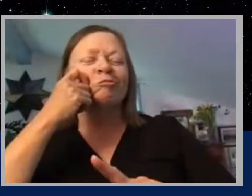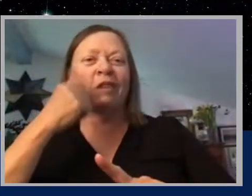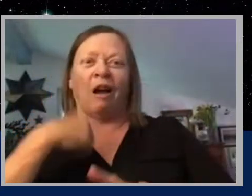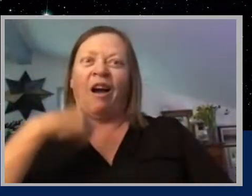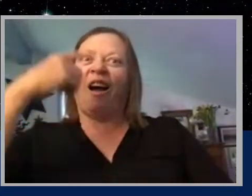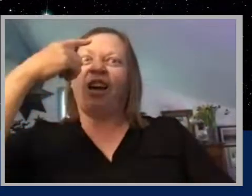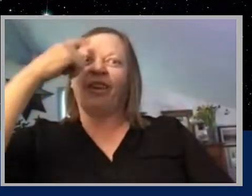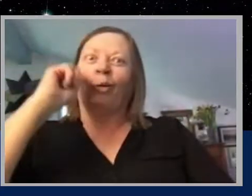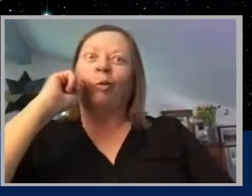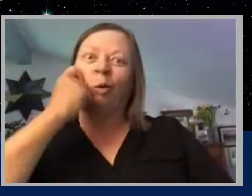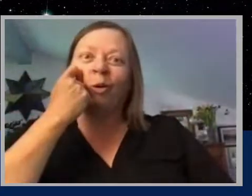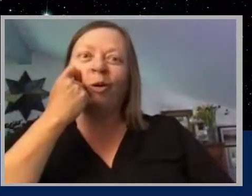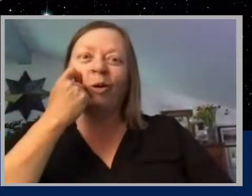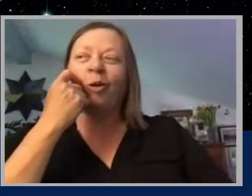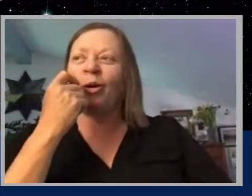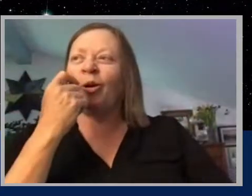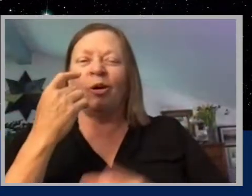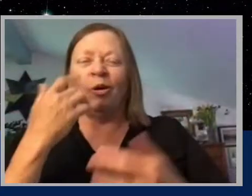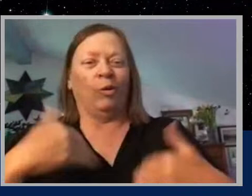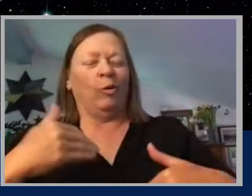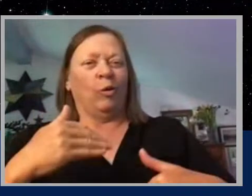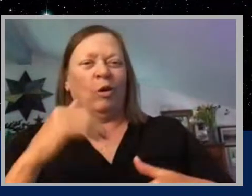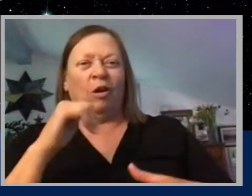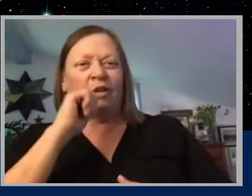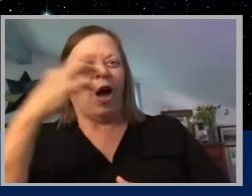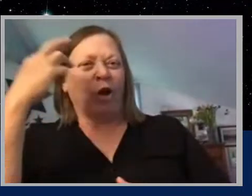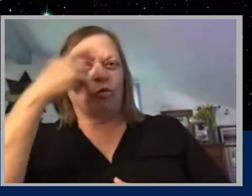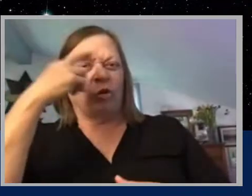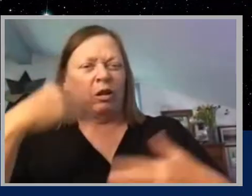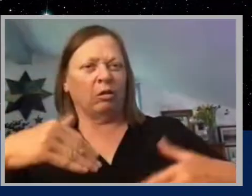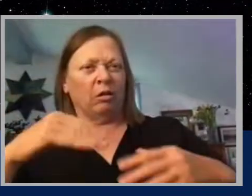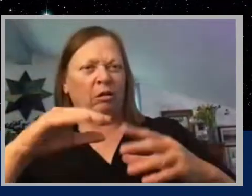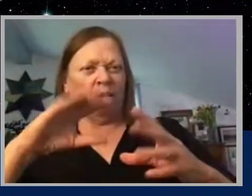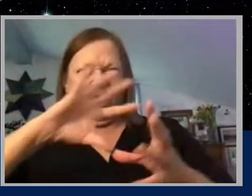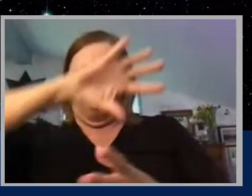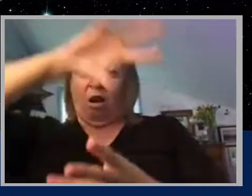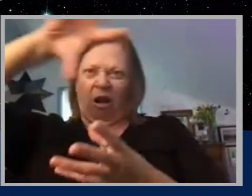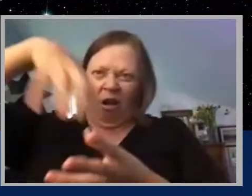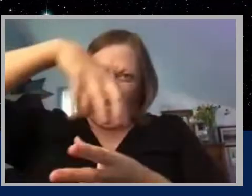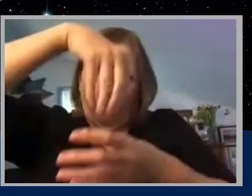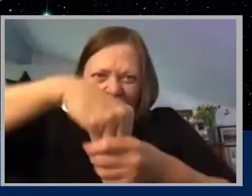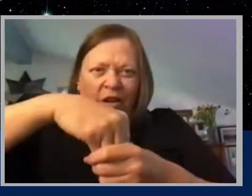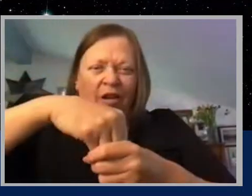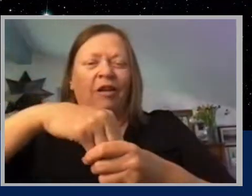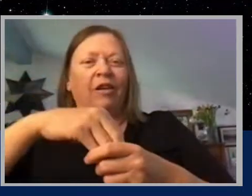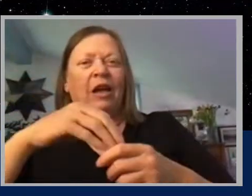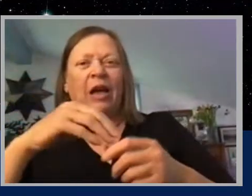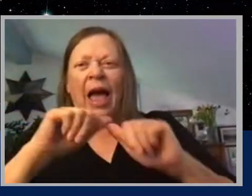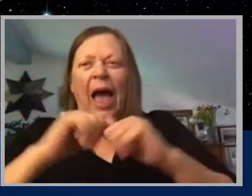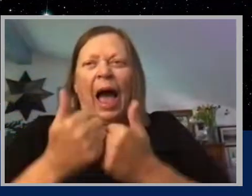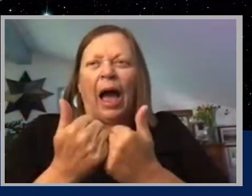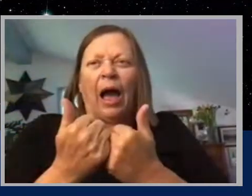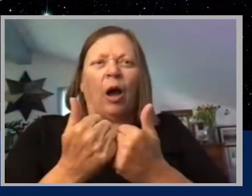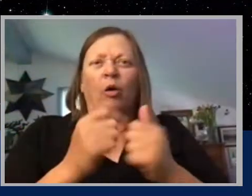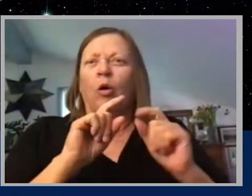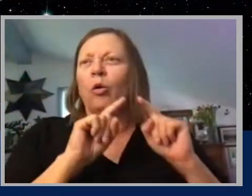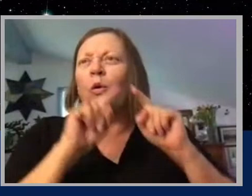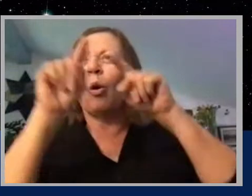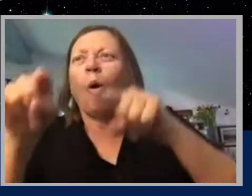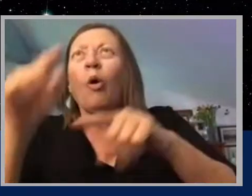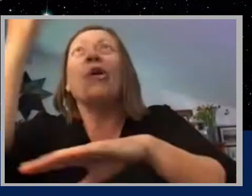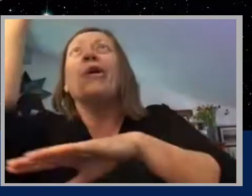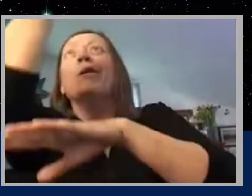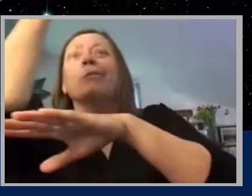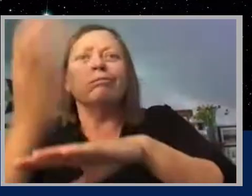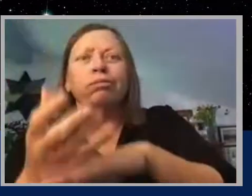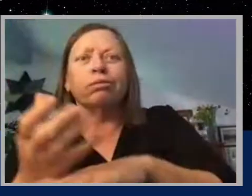cool. That's involved with getting capsules, getting crew, not just safely from space back home, but out of the water, out of the land, whatever's